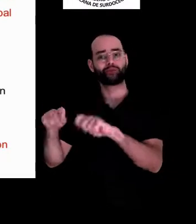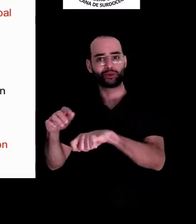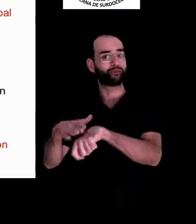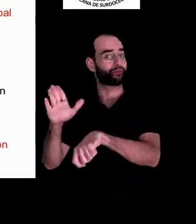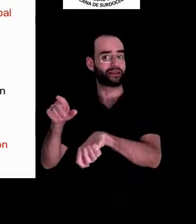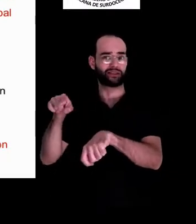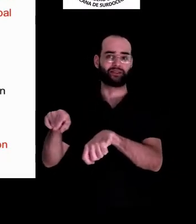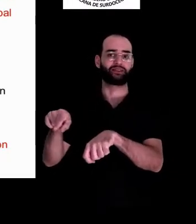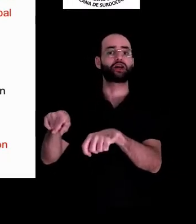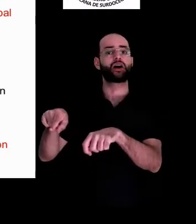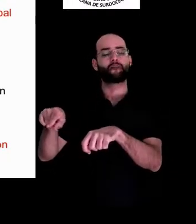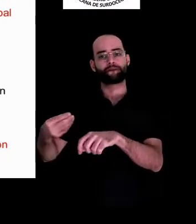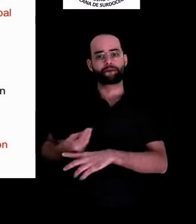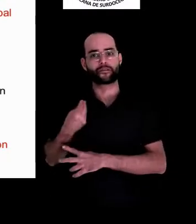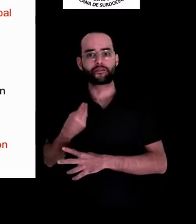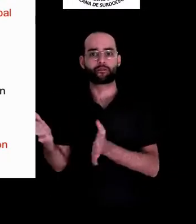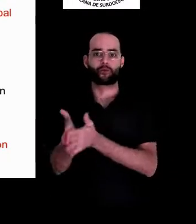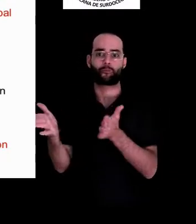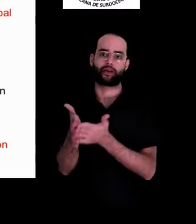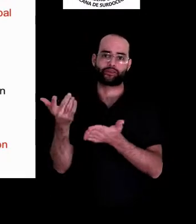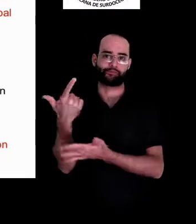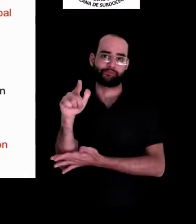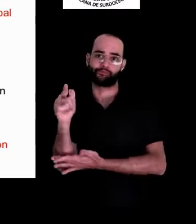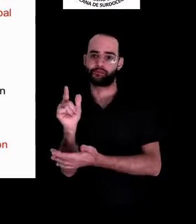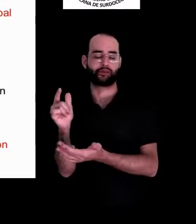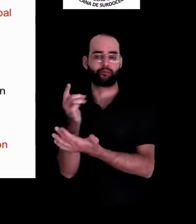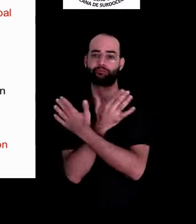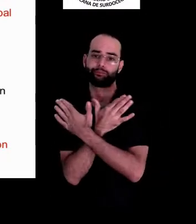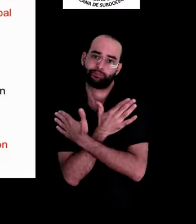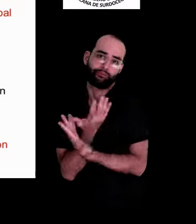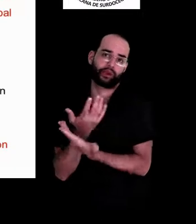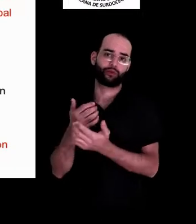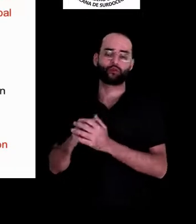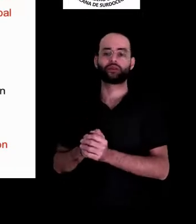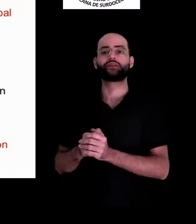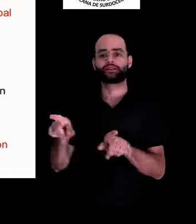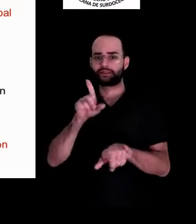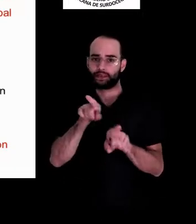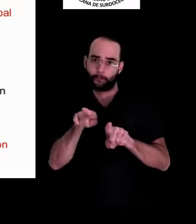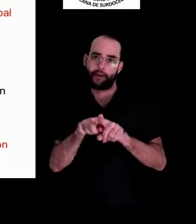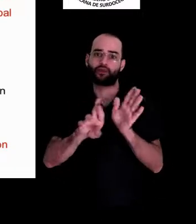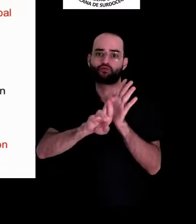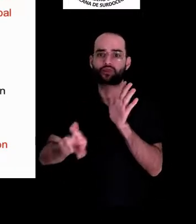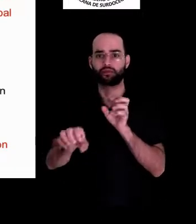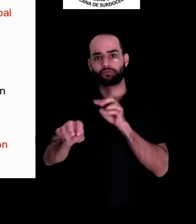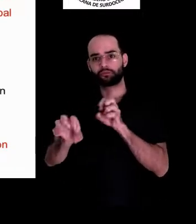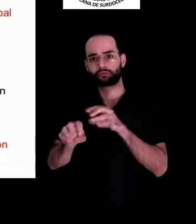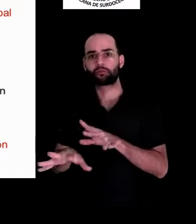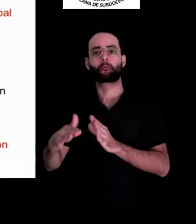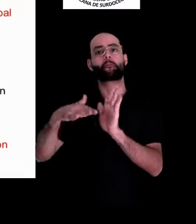and 75% of people with deafblindness have an associated